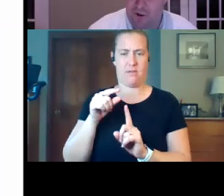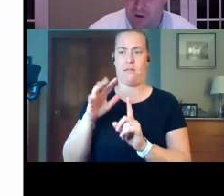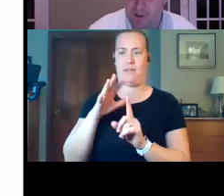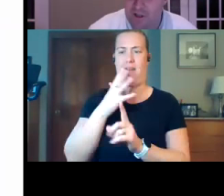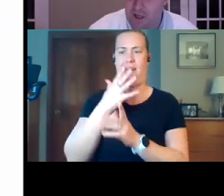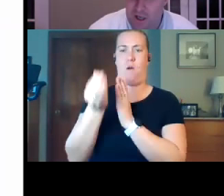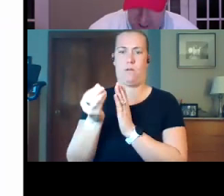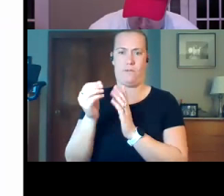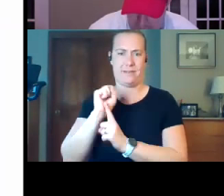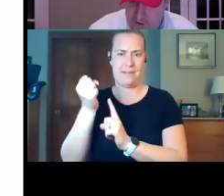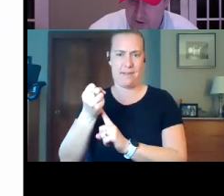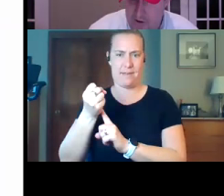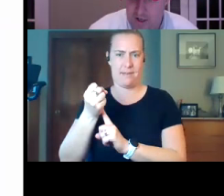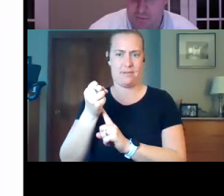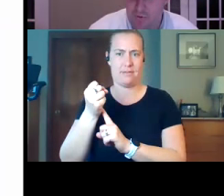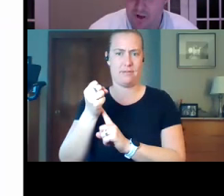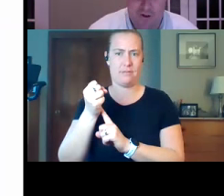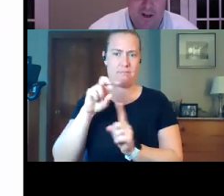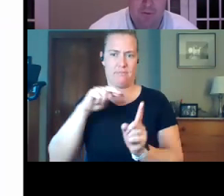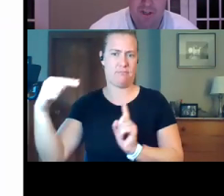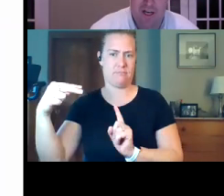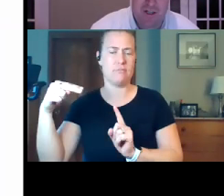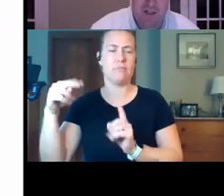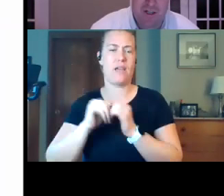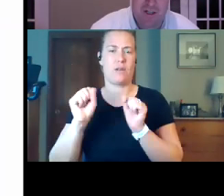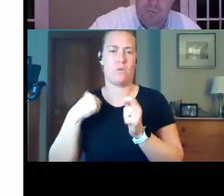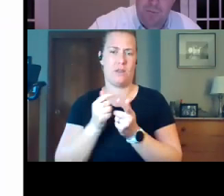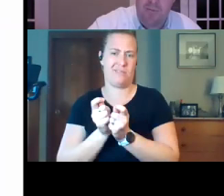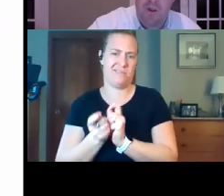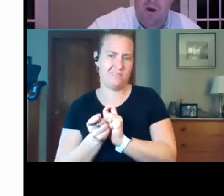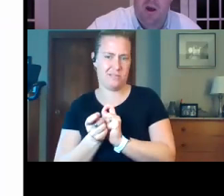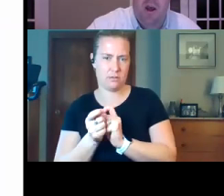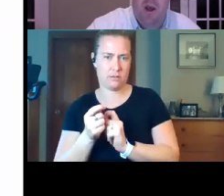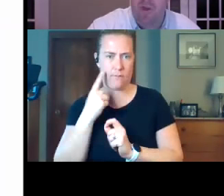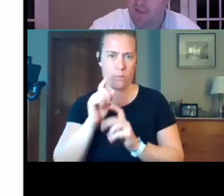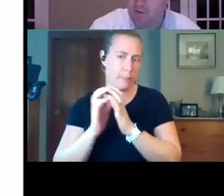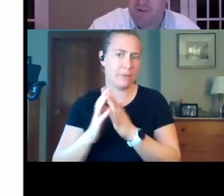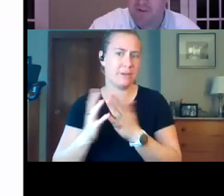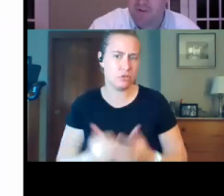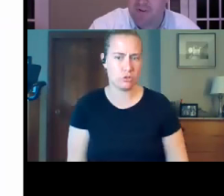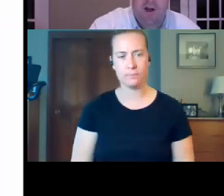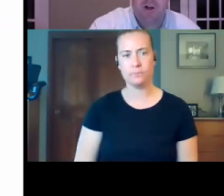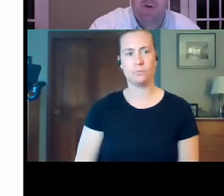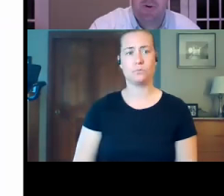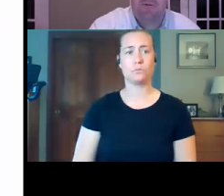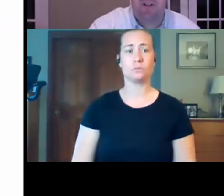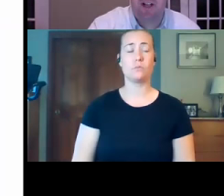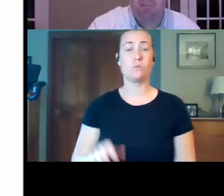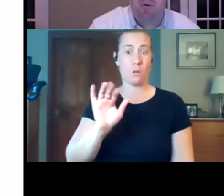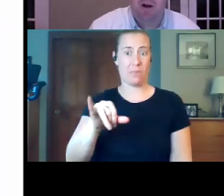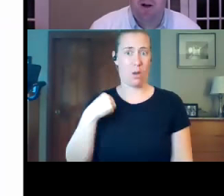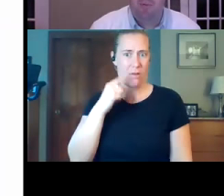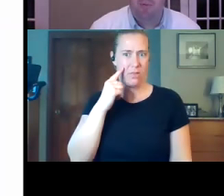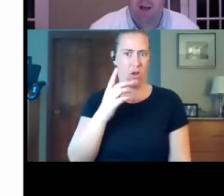CFR language to move the needle on implementation? And we thought that was a good sort of first